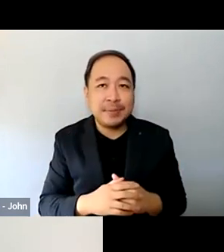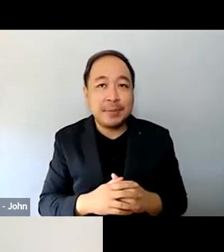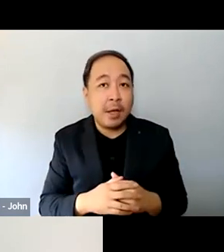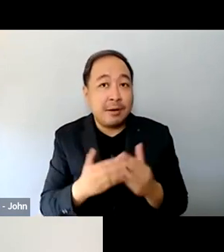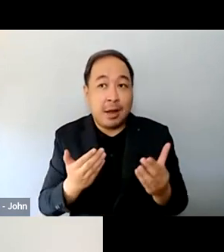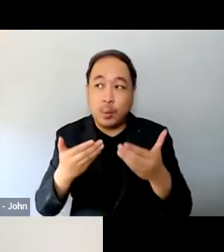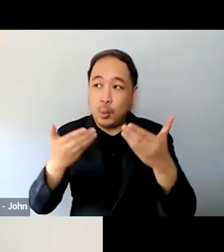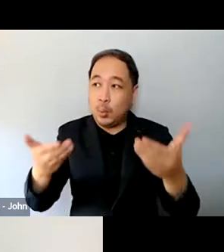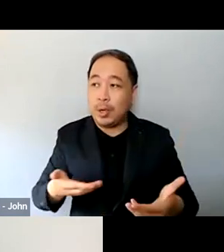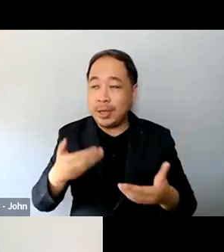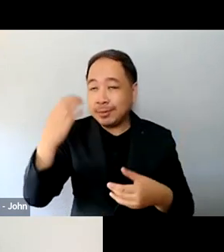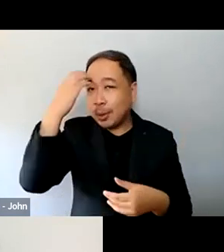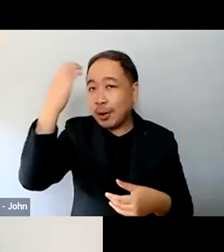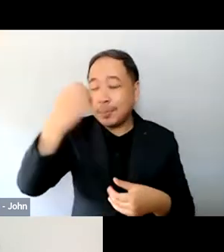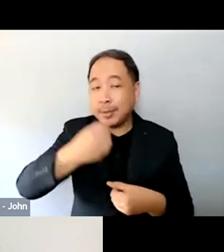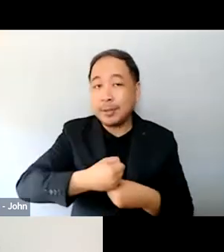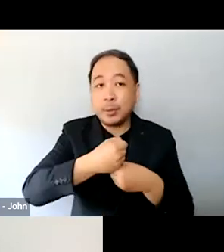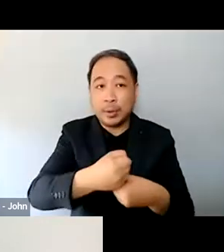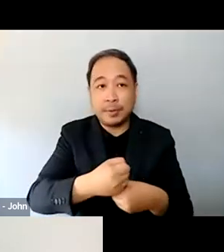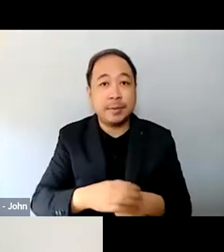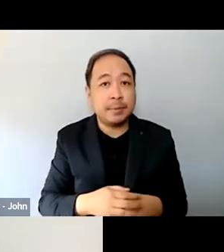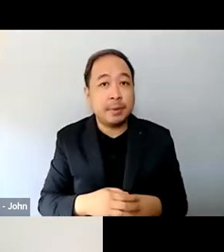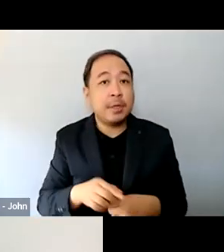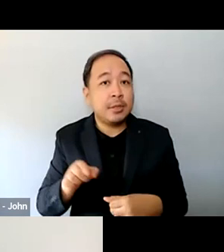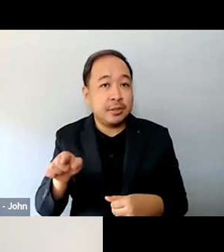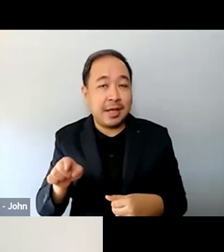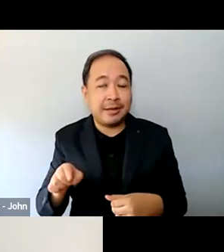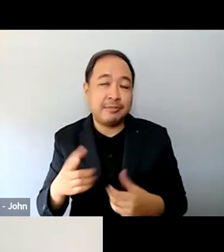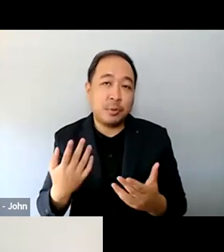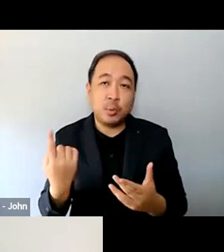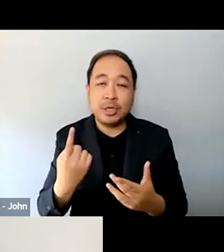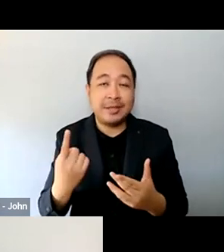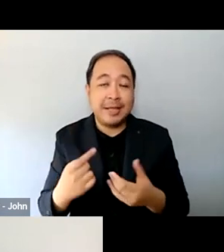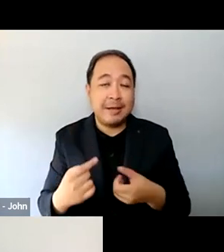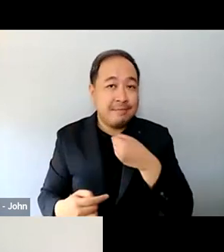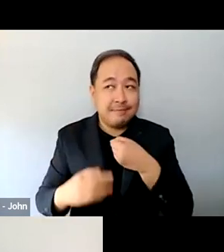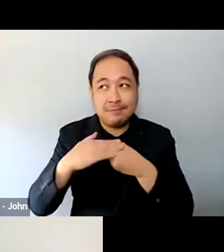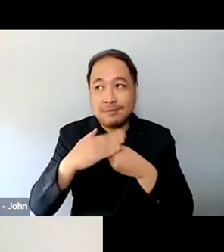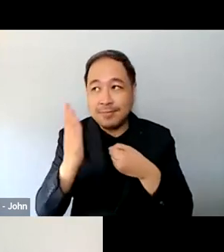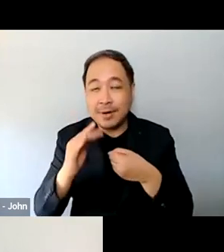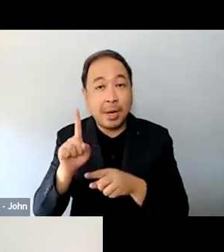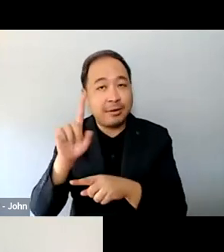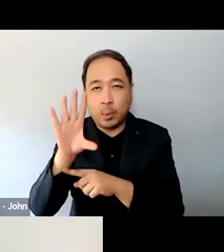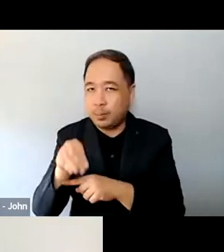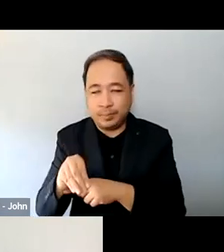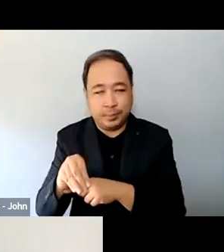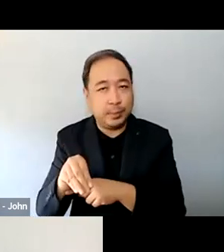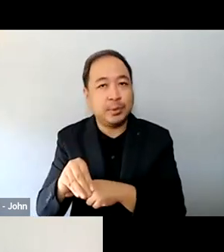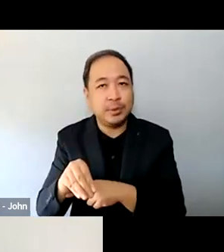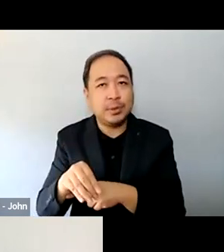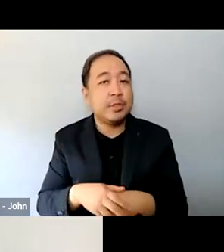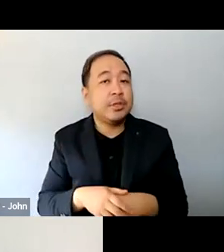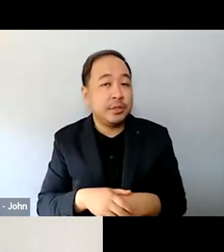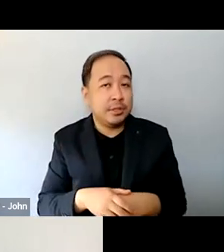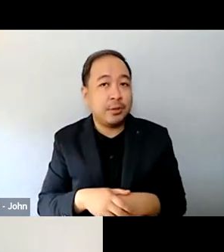representatives. And just to note that interventions will be audio only. We request that you unmute when given the floor, and please note that your camera